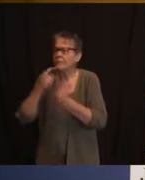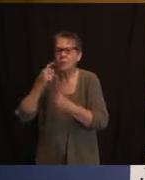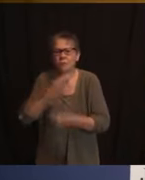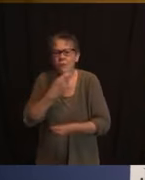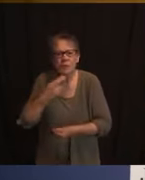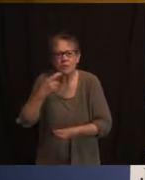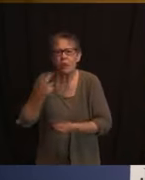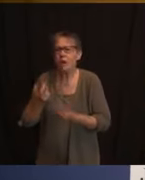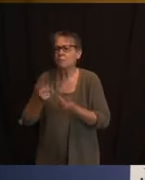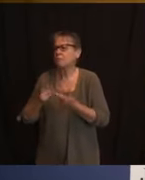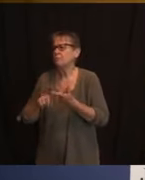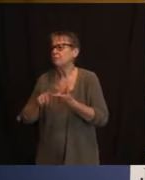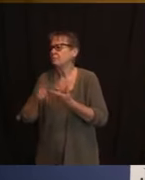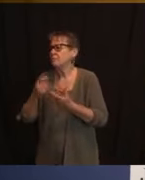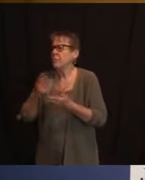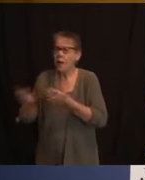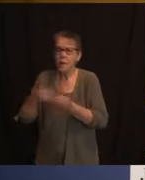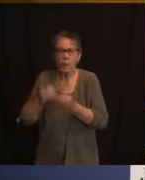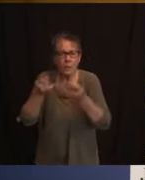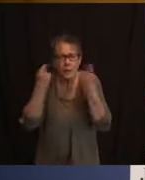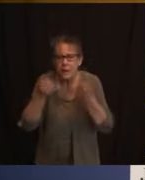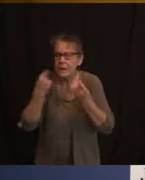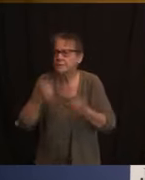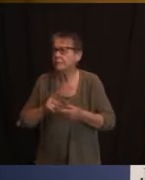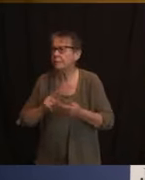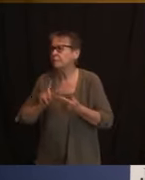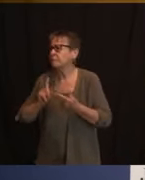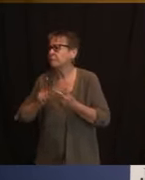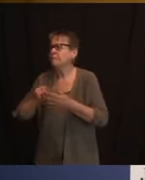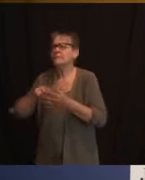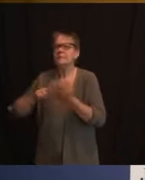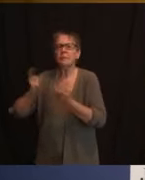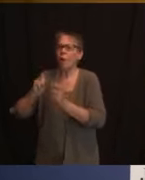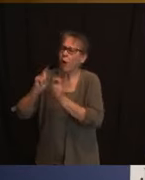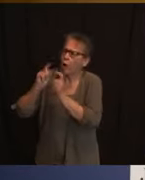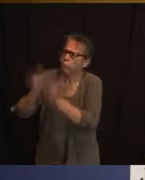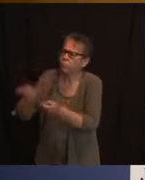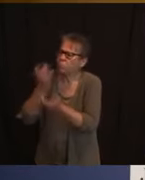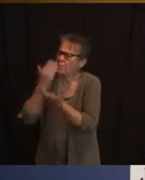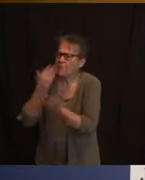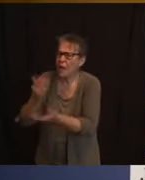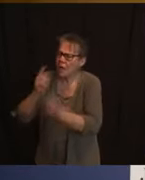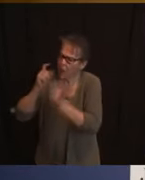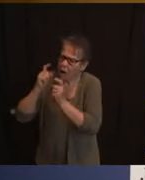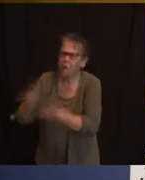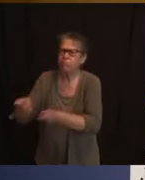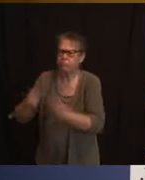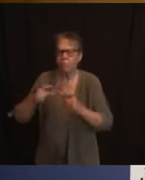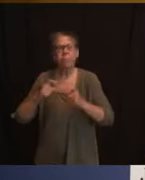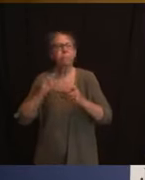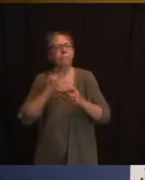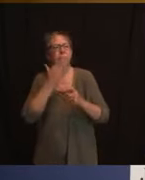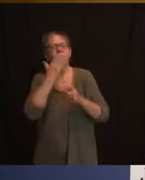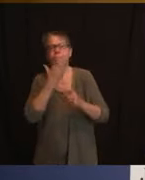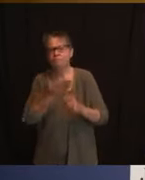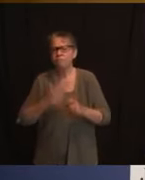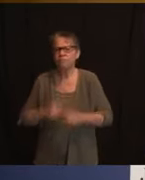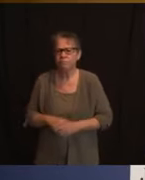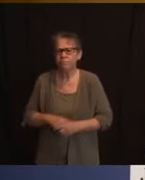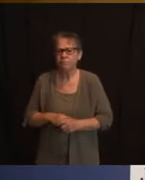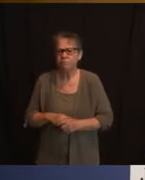for my daily report, as the governor has shared, our hospitals reported 4,195 hospitalizations